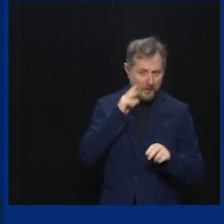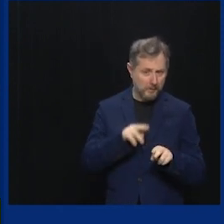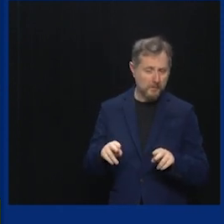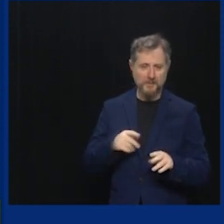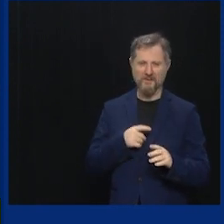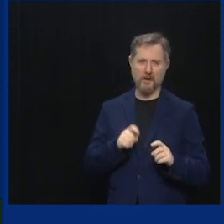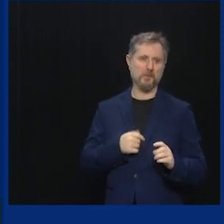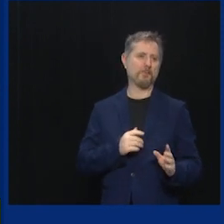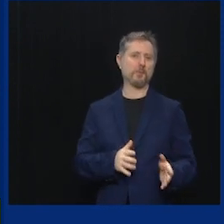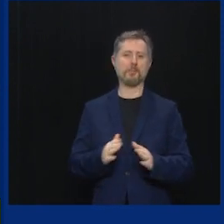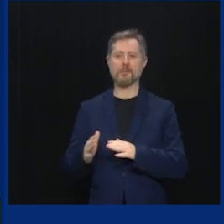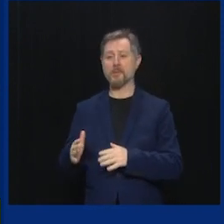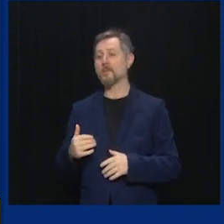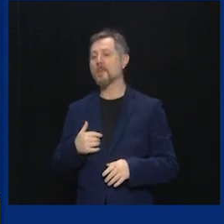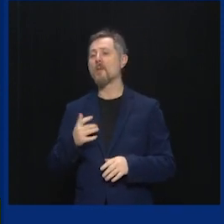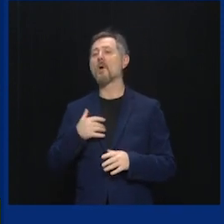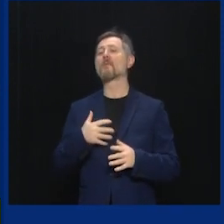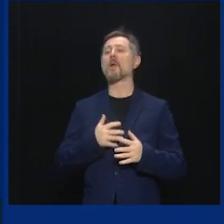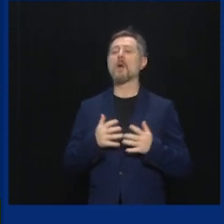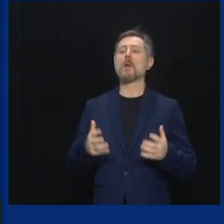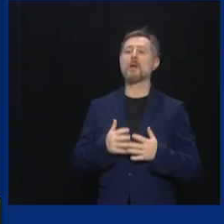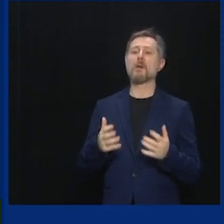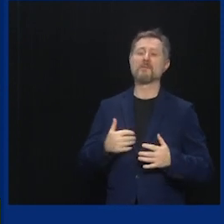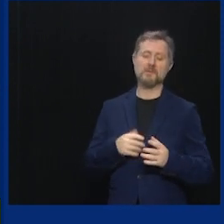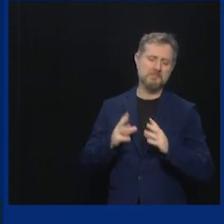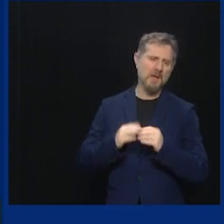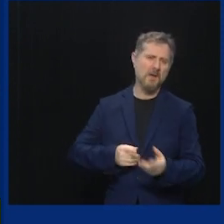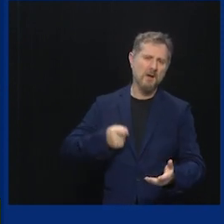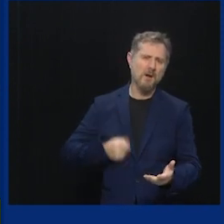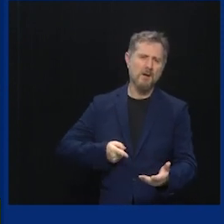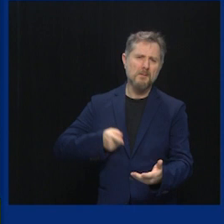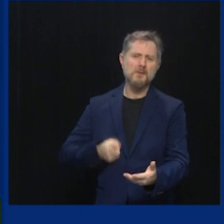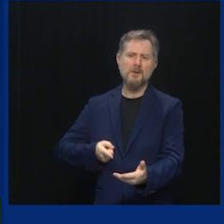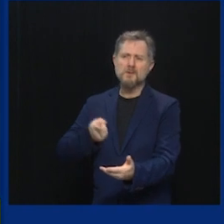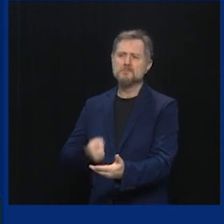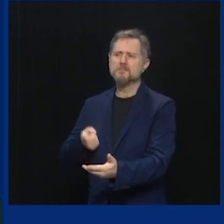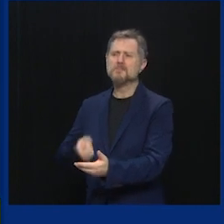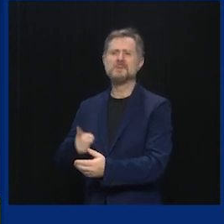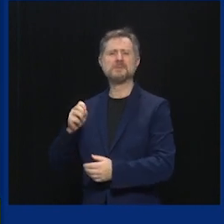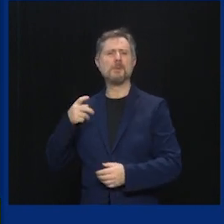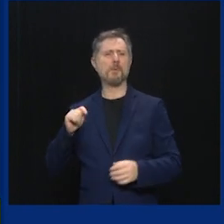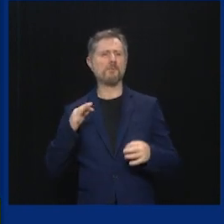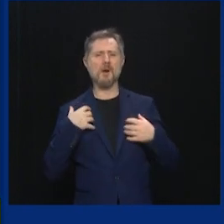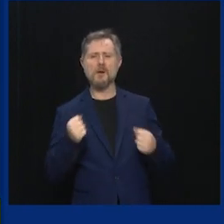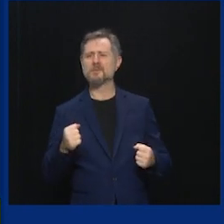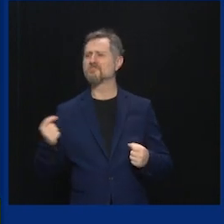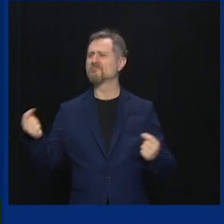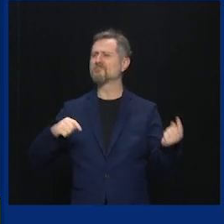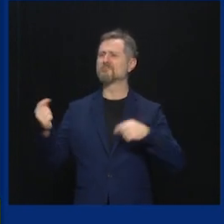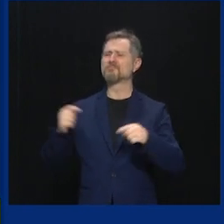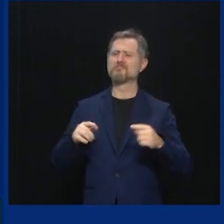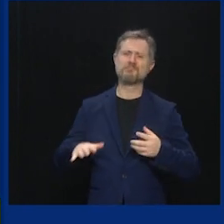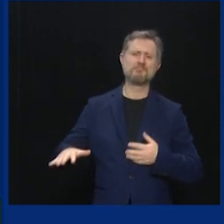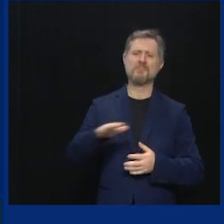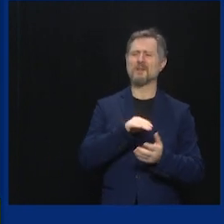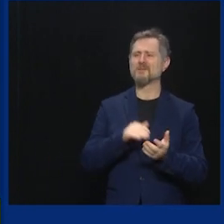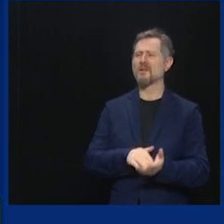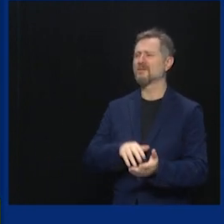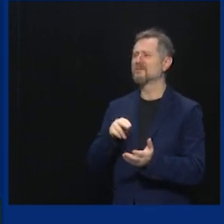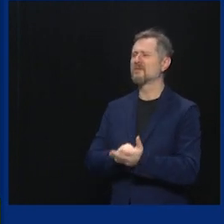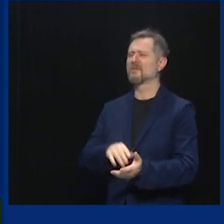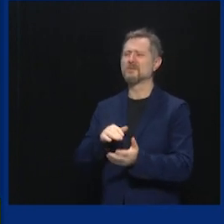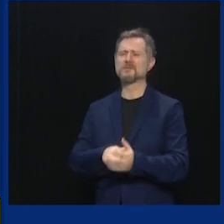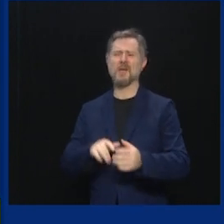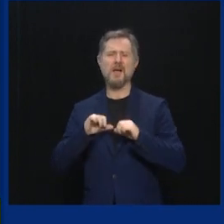tell you all the conversations that are going on with health departments, various health professionals, and local health